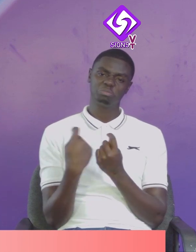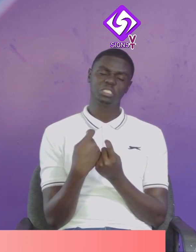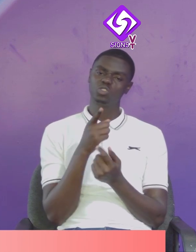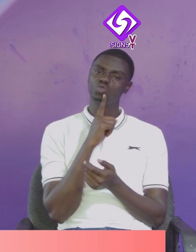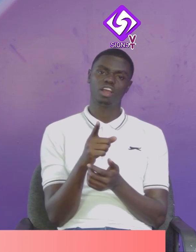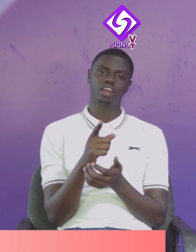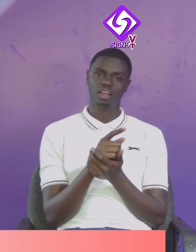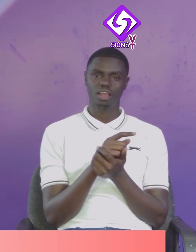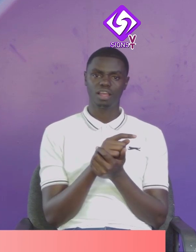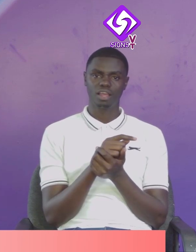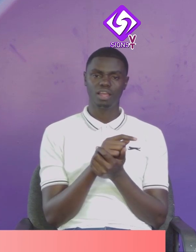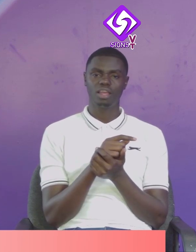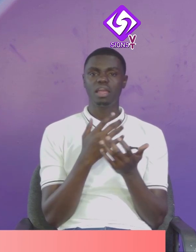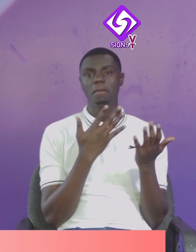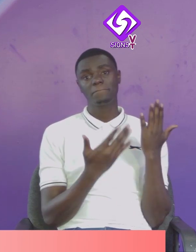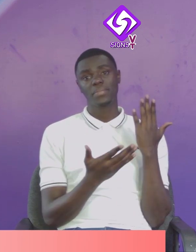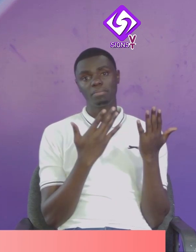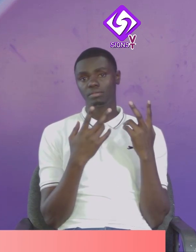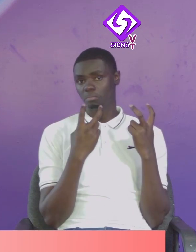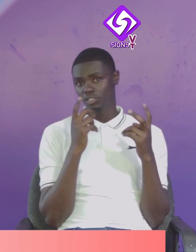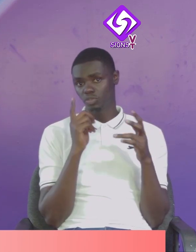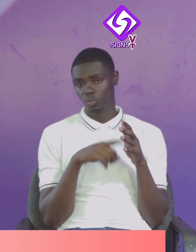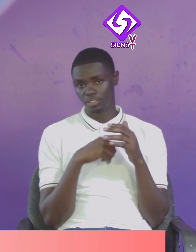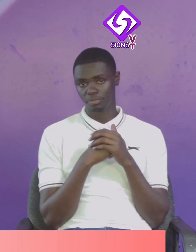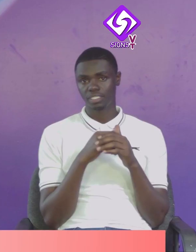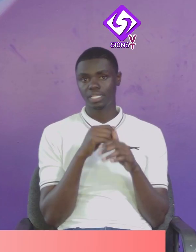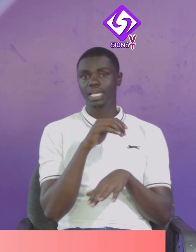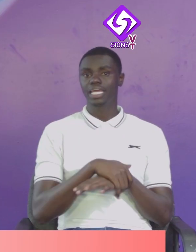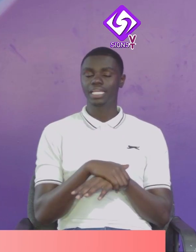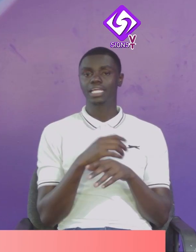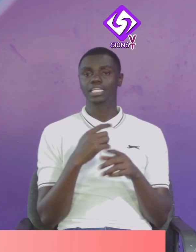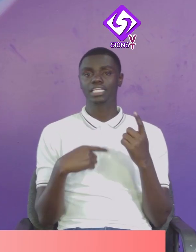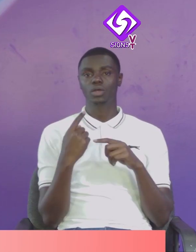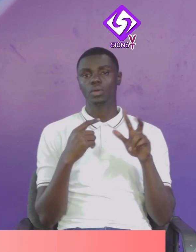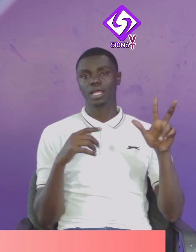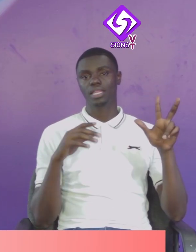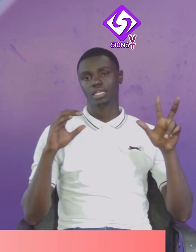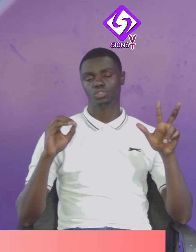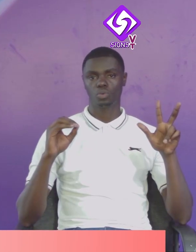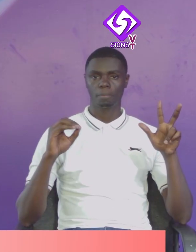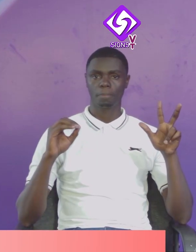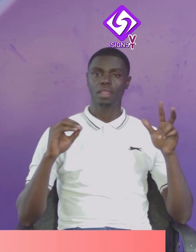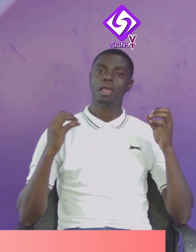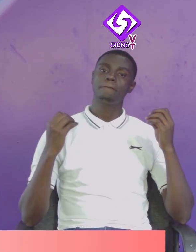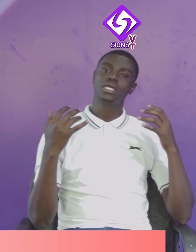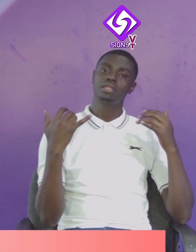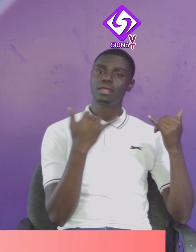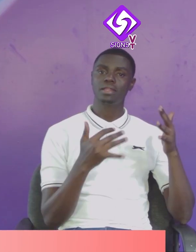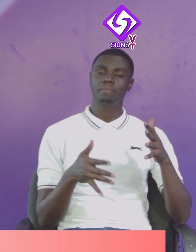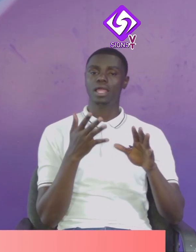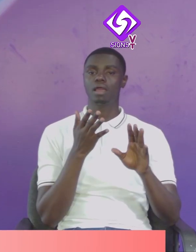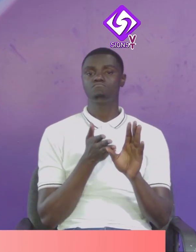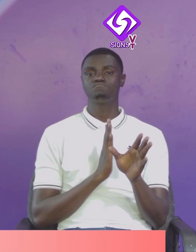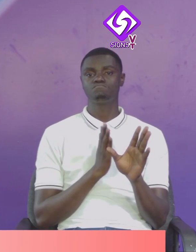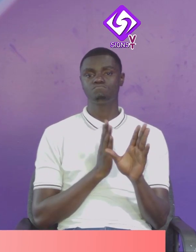sure. Maybe predictions as you speak to that. I think England win 3-0. Yes. And most of the players will now withdraw